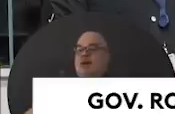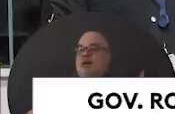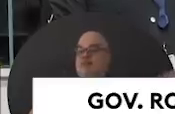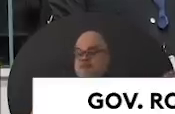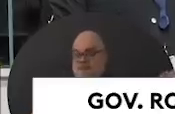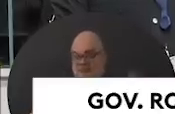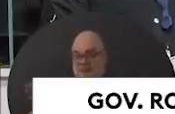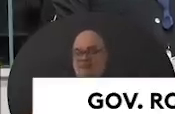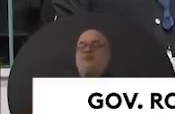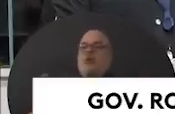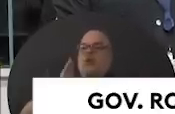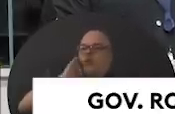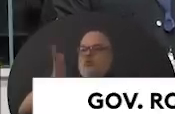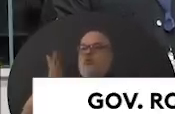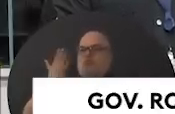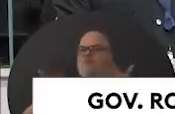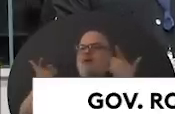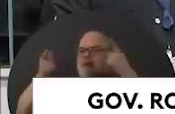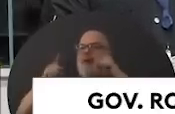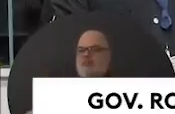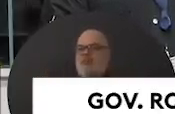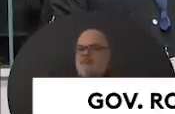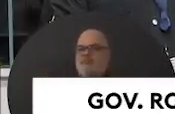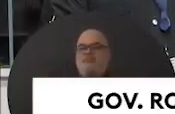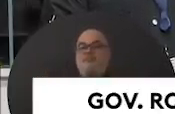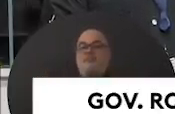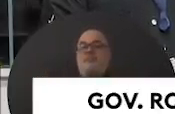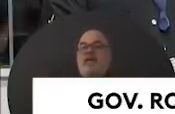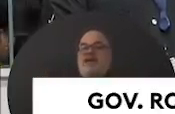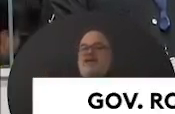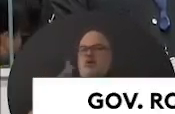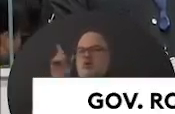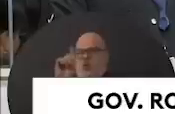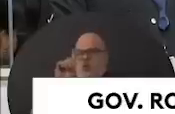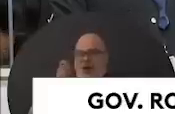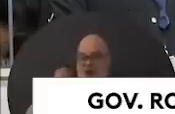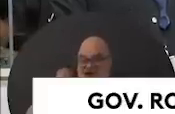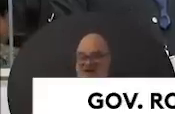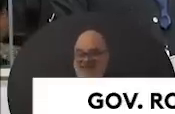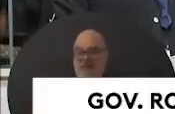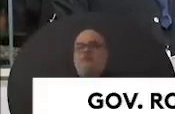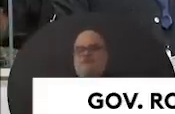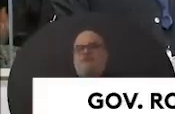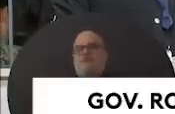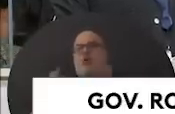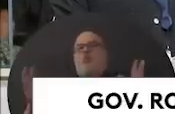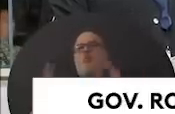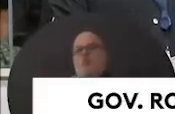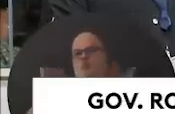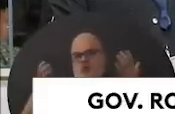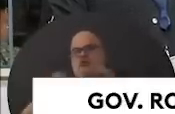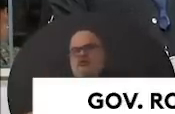those are things that will likely to happen, and it's more likely to happen, obviously, where that is making landfall. For those folks who are new